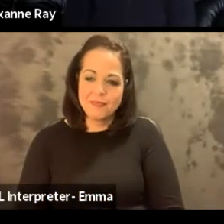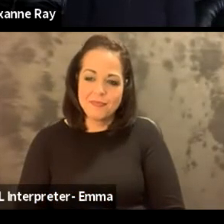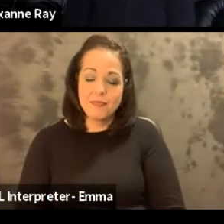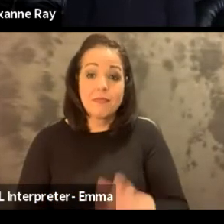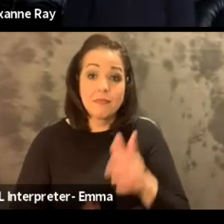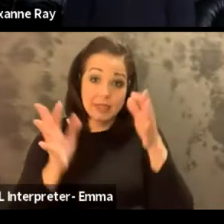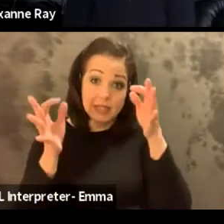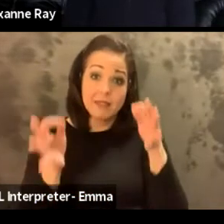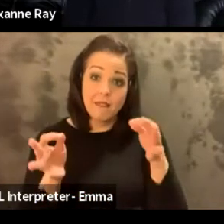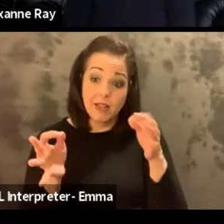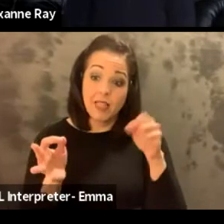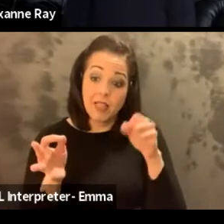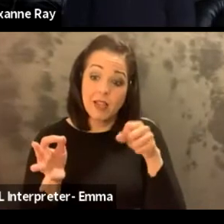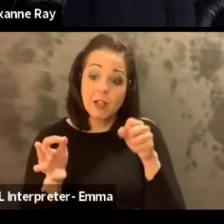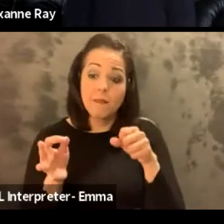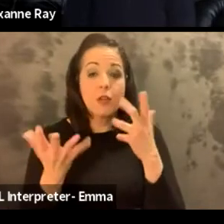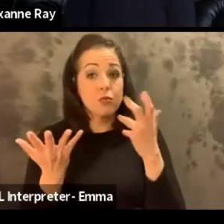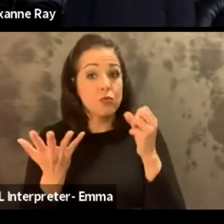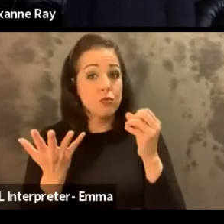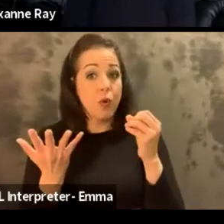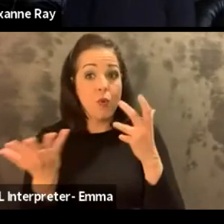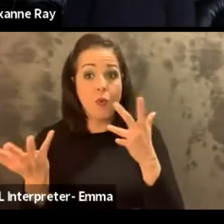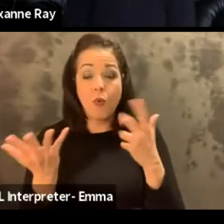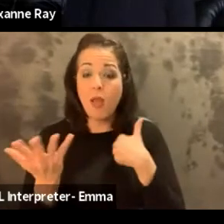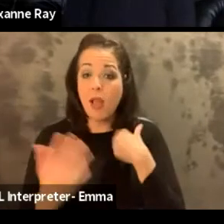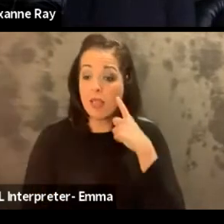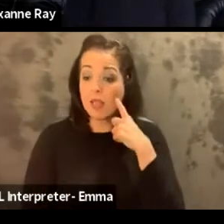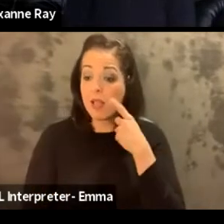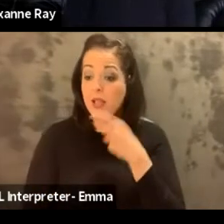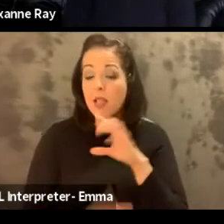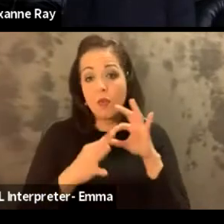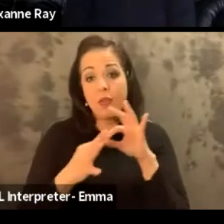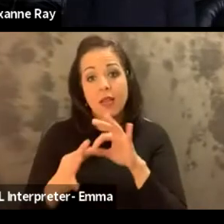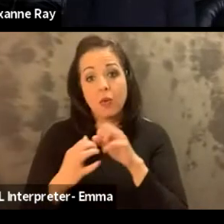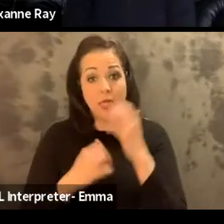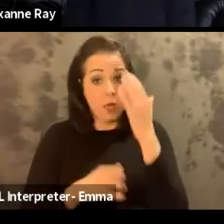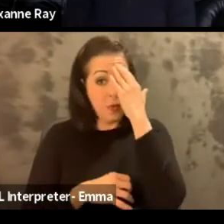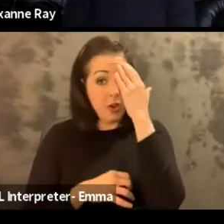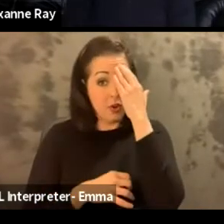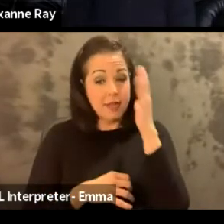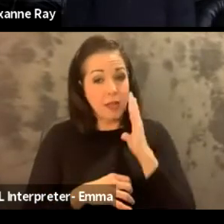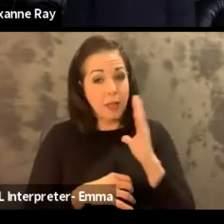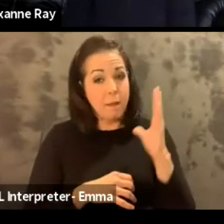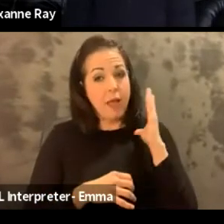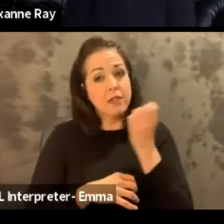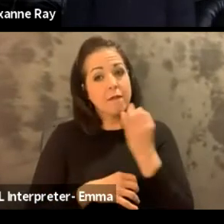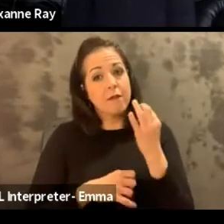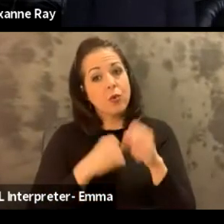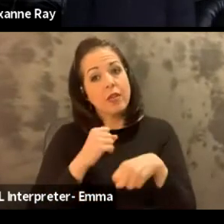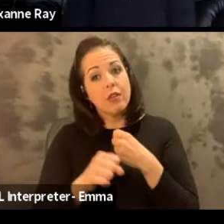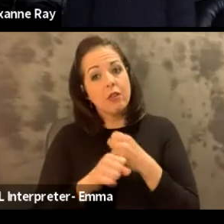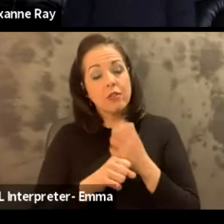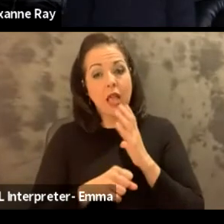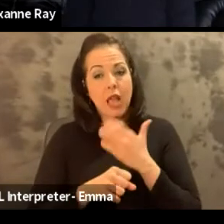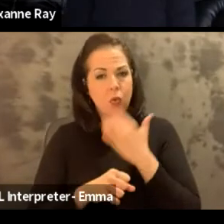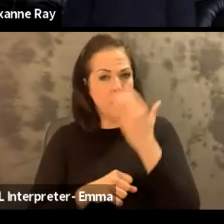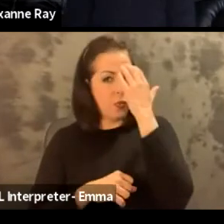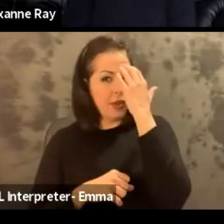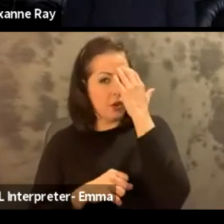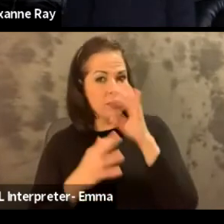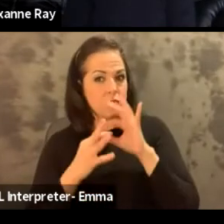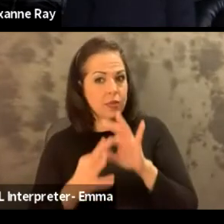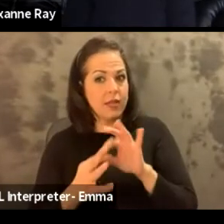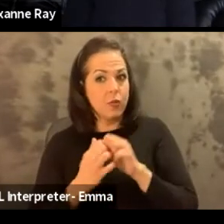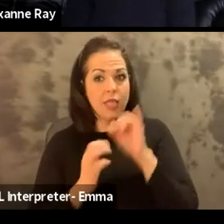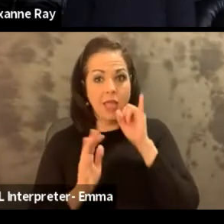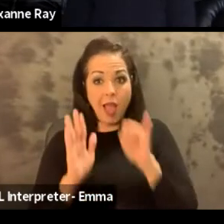Definitely. So I think that in terms of awareness in the past couple of years, our awareness when it comes to